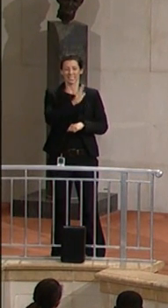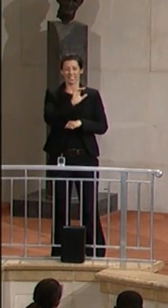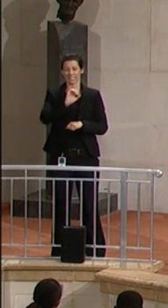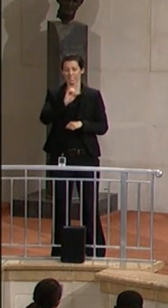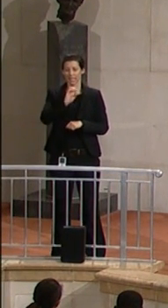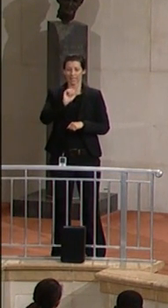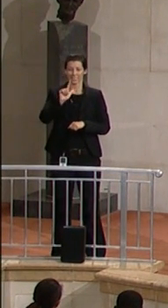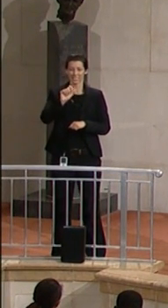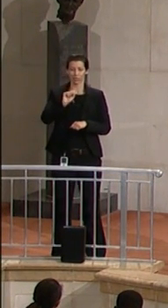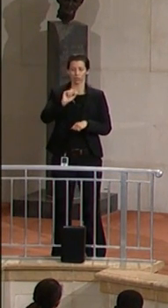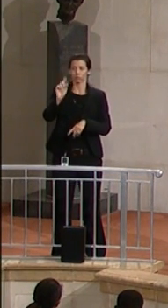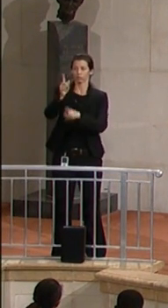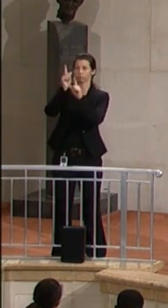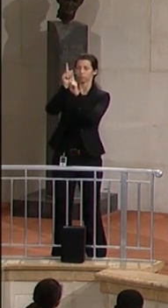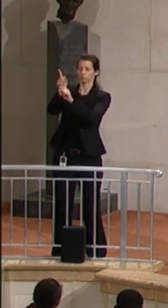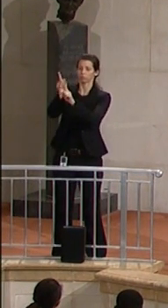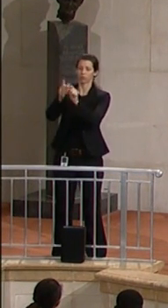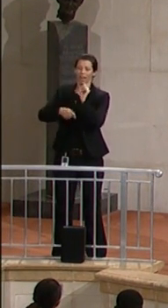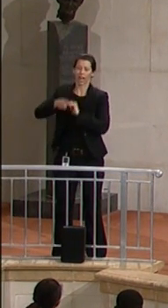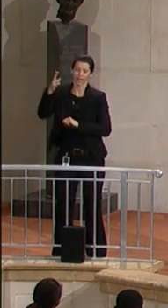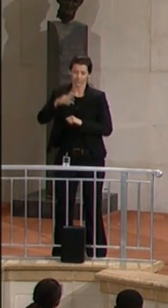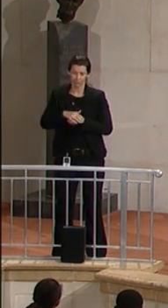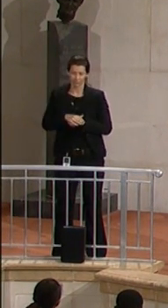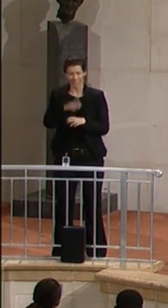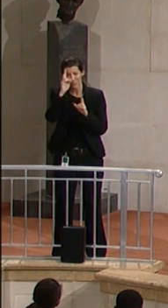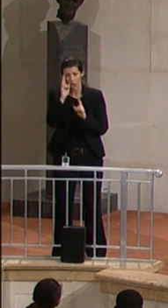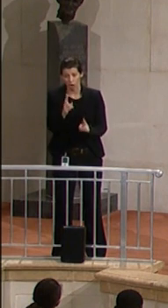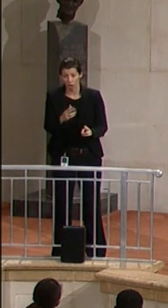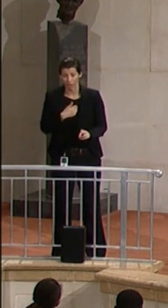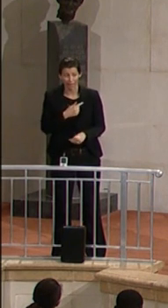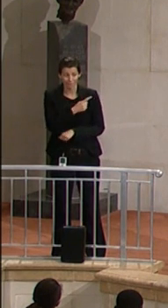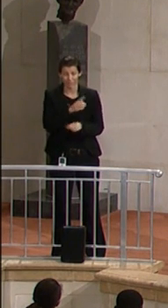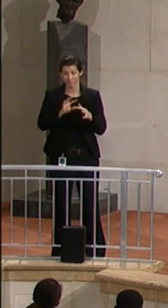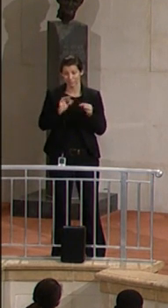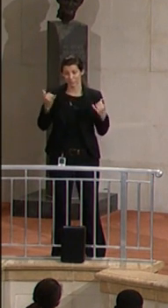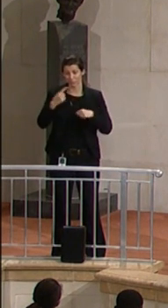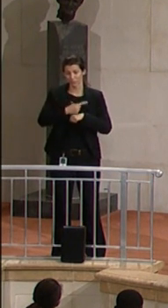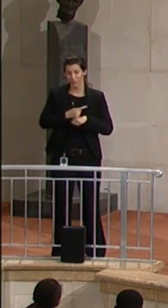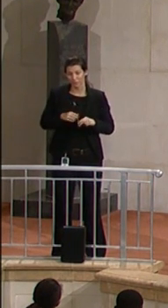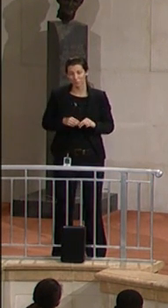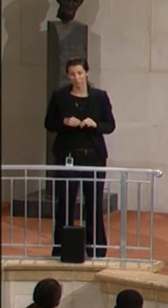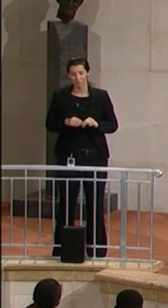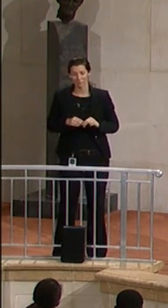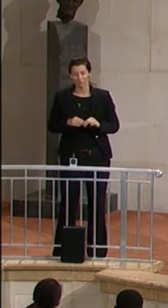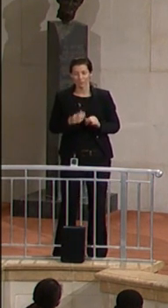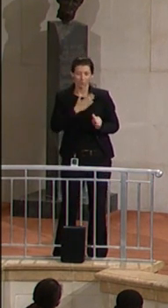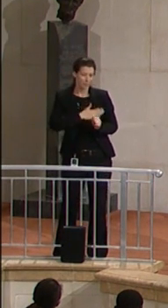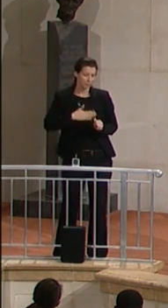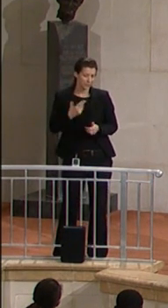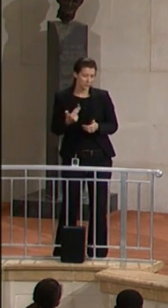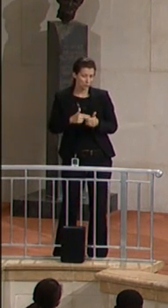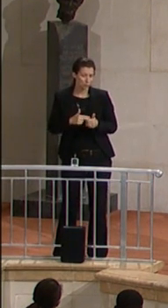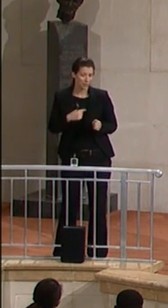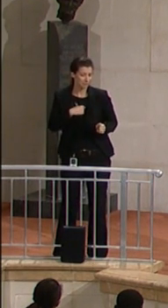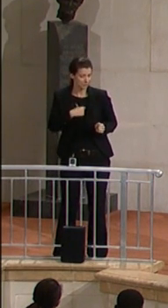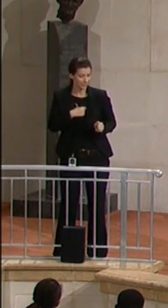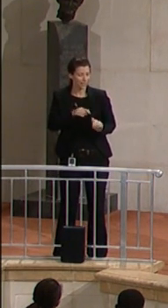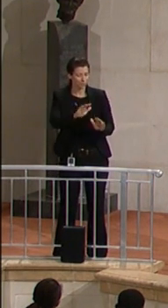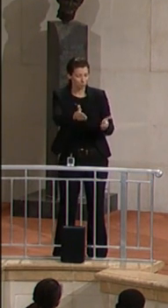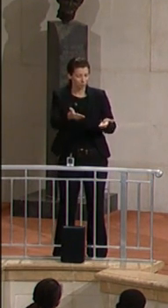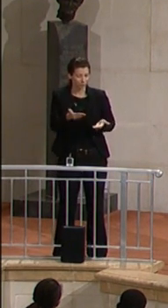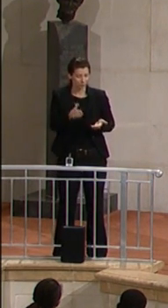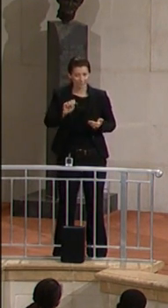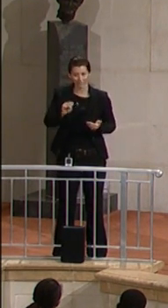this republic. It is truly an honor to have him address us here today. Please join me in